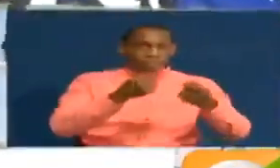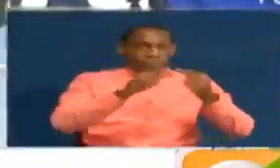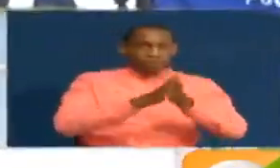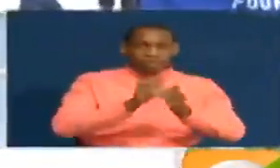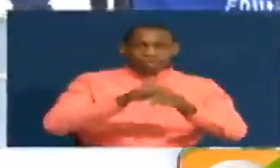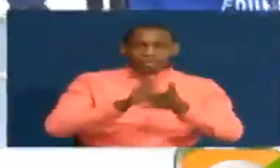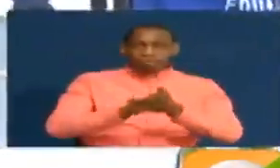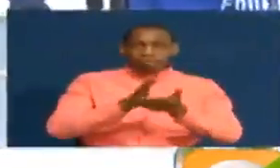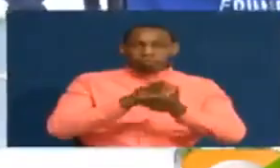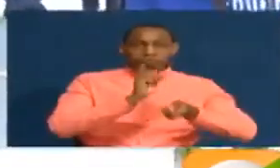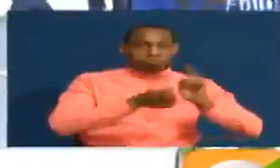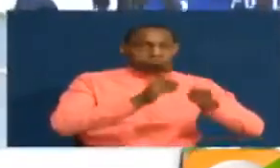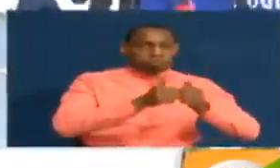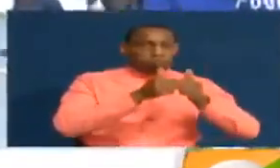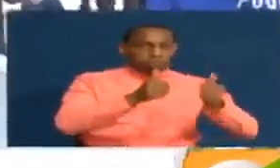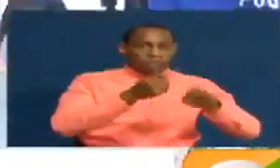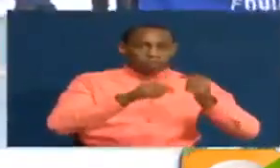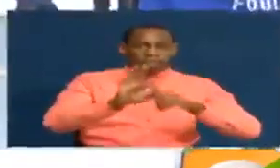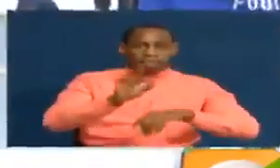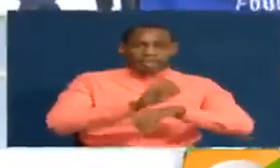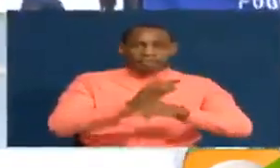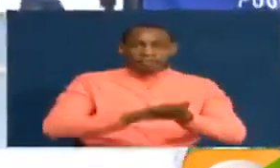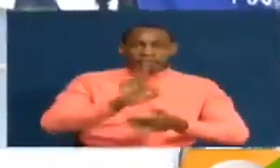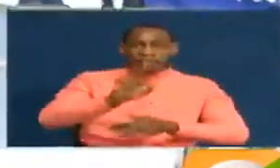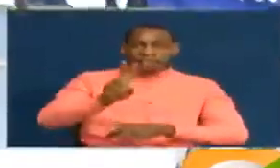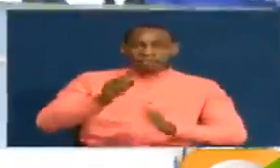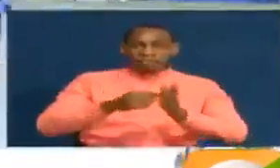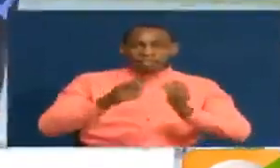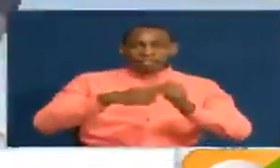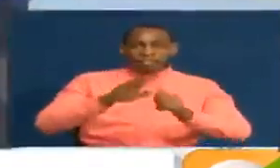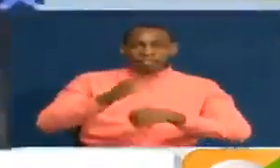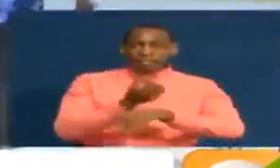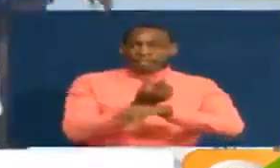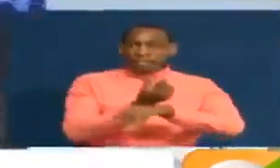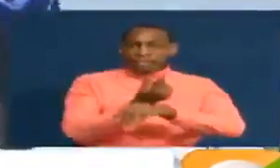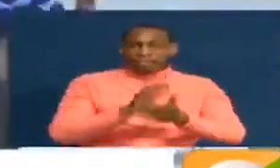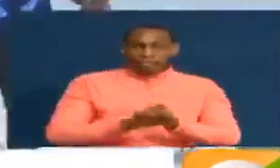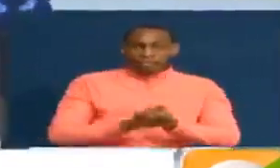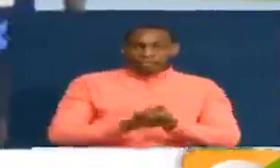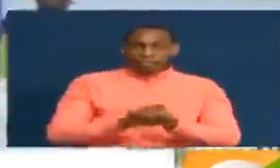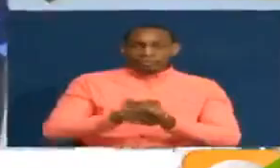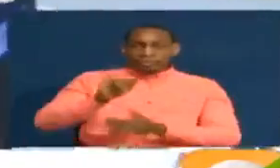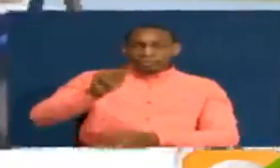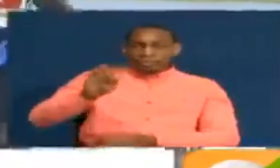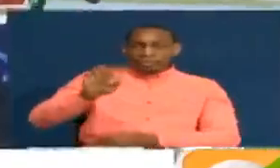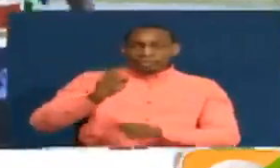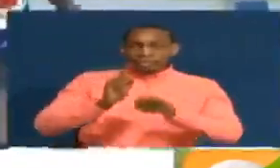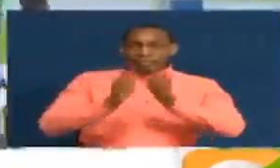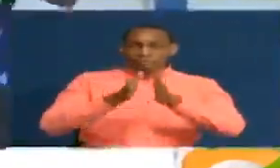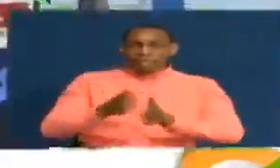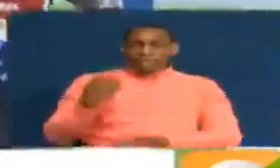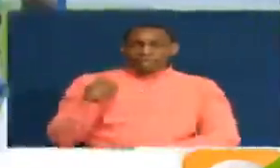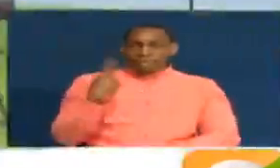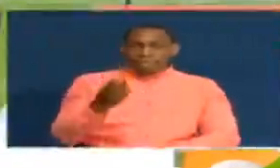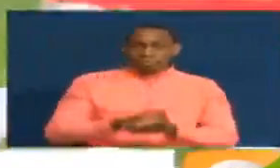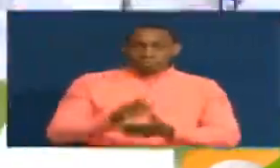he destroyed a strong field to win in 3 minutes 32.75 seconds. Iten-based Kamar Etiang was